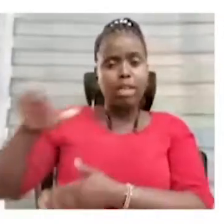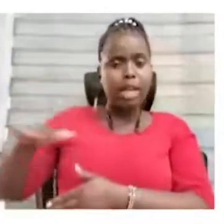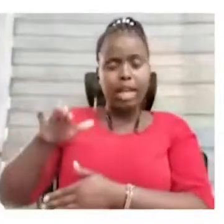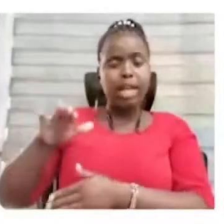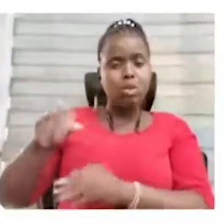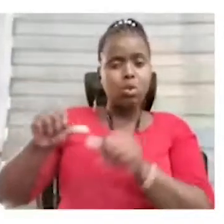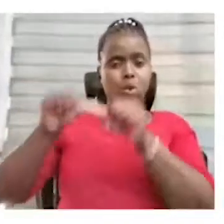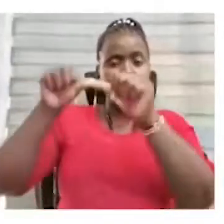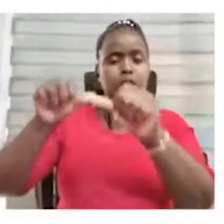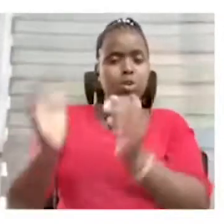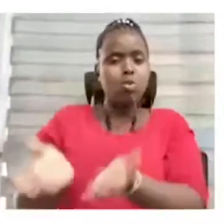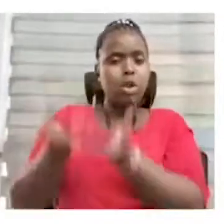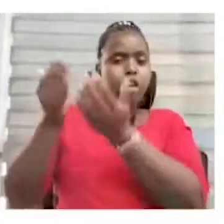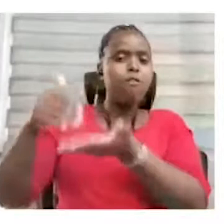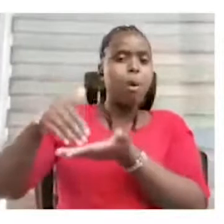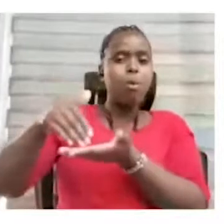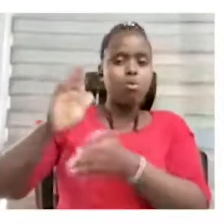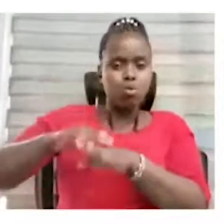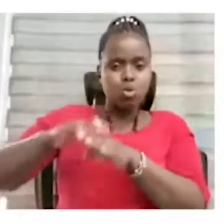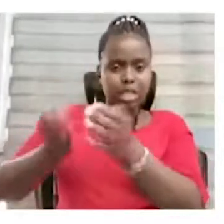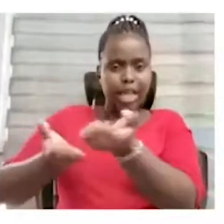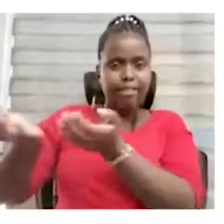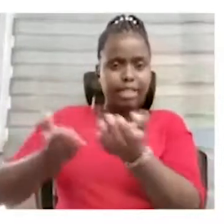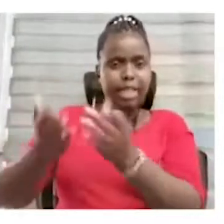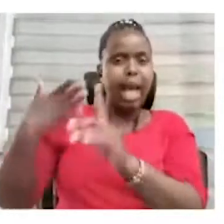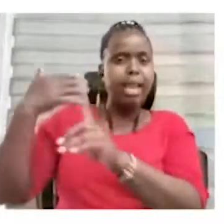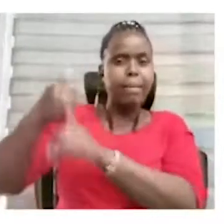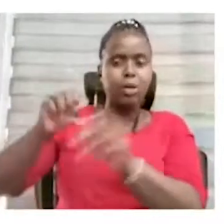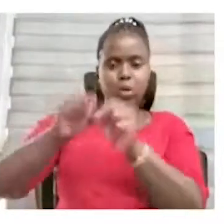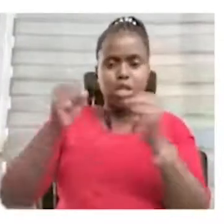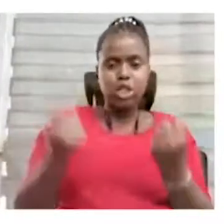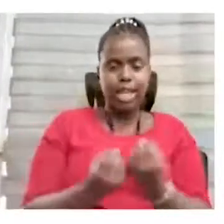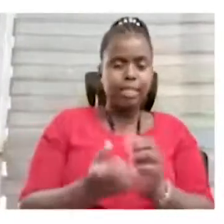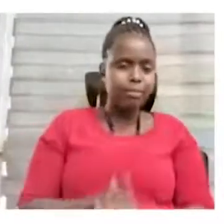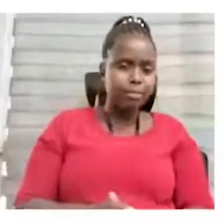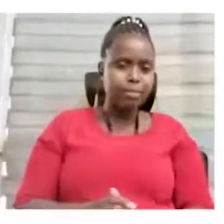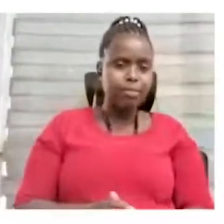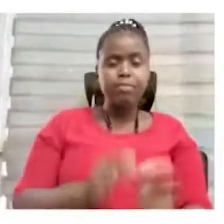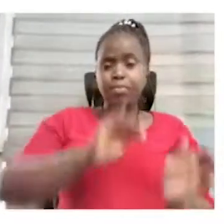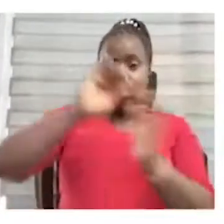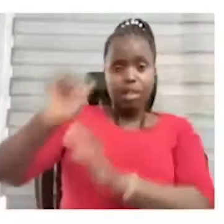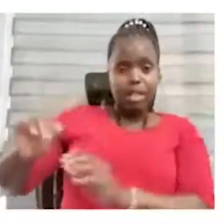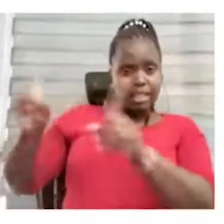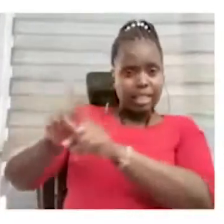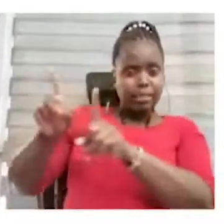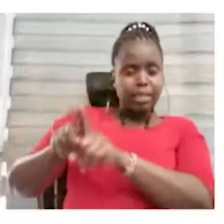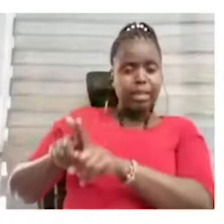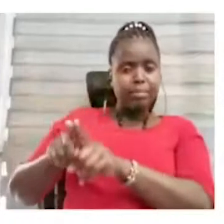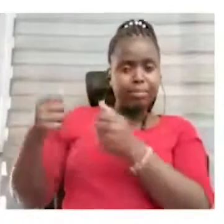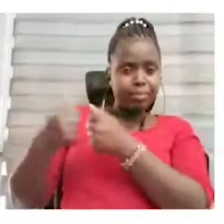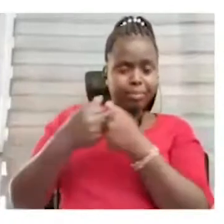society. Thank you. Thank you. So along the lines of turning every challenge into an opportunity and